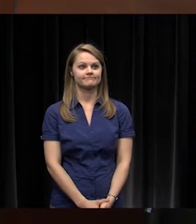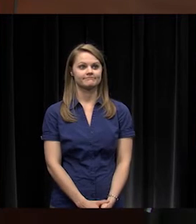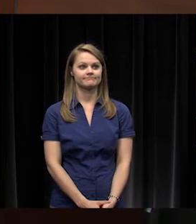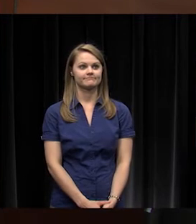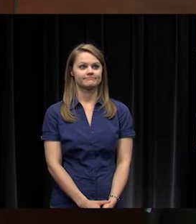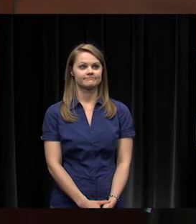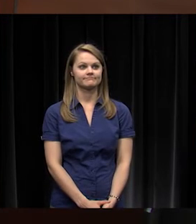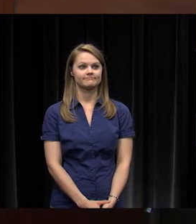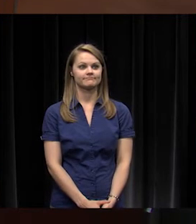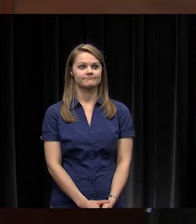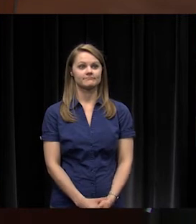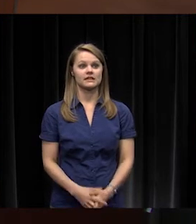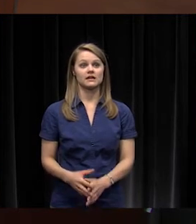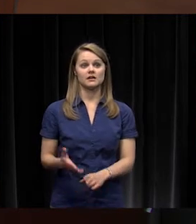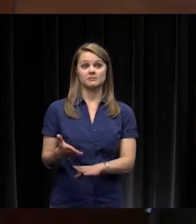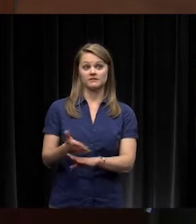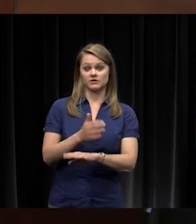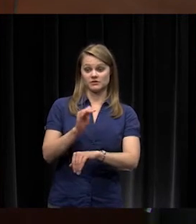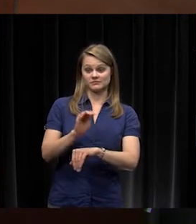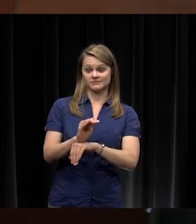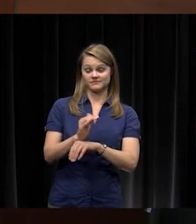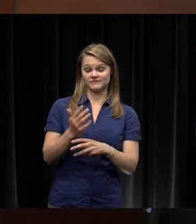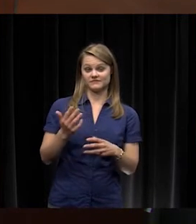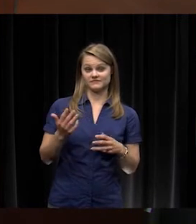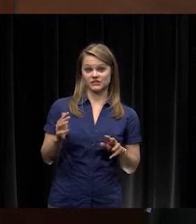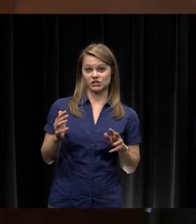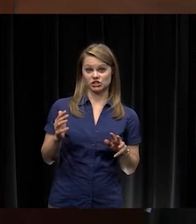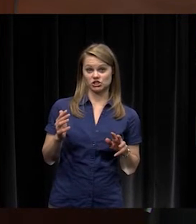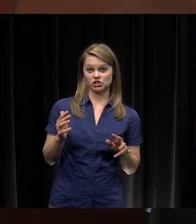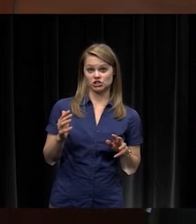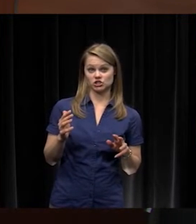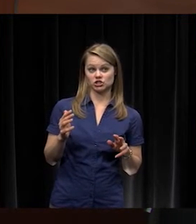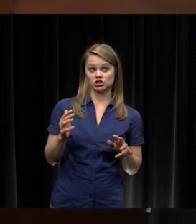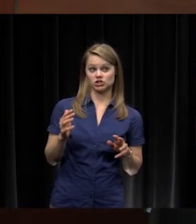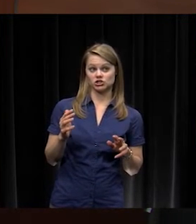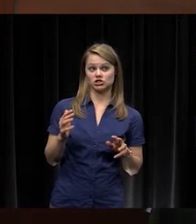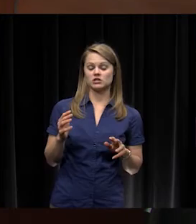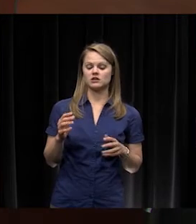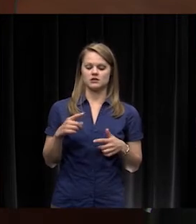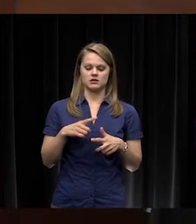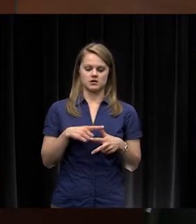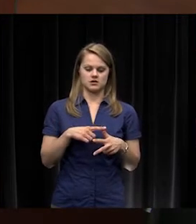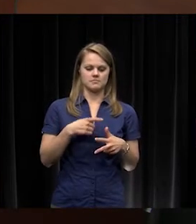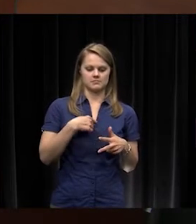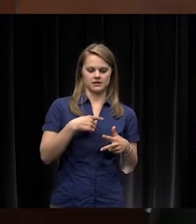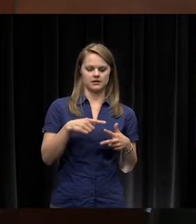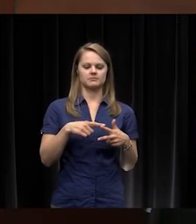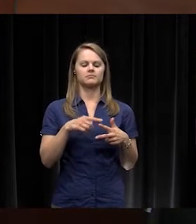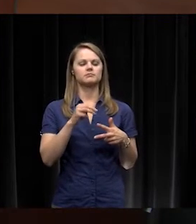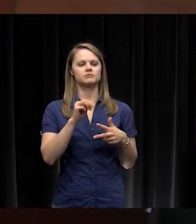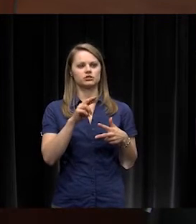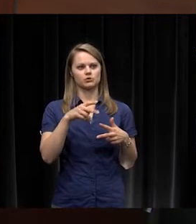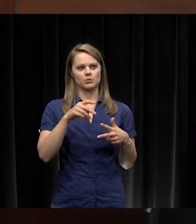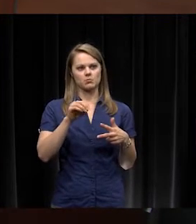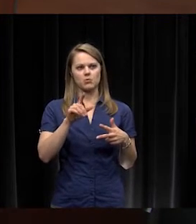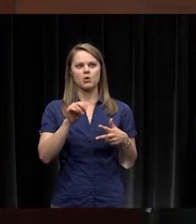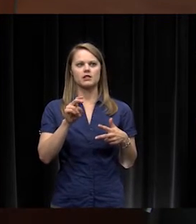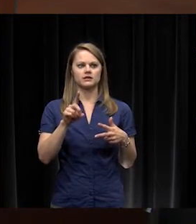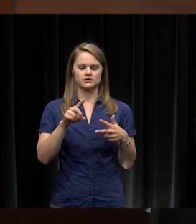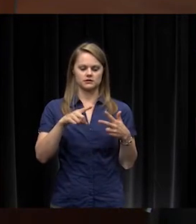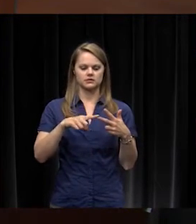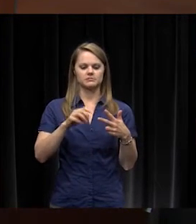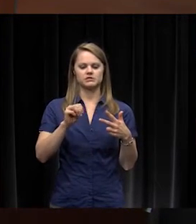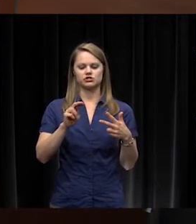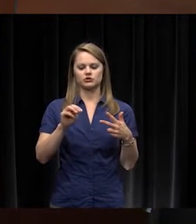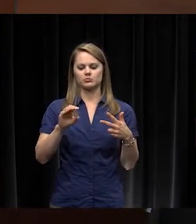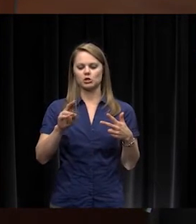So before the evening's over, Mr. Poland and Mr. McCune and myself, we'll get with Mr. Payne. We'll have a chance to sit down and figure out when we can